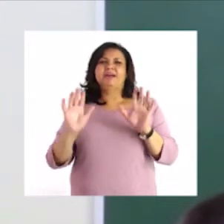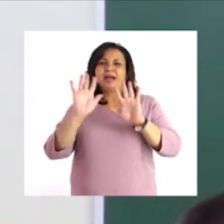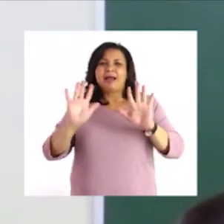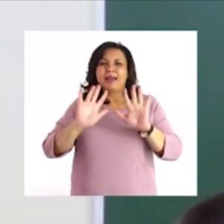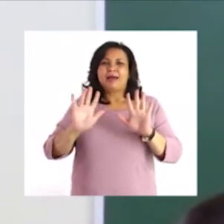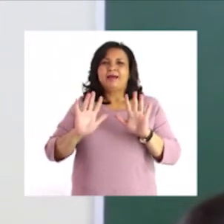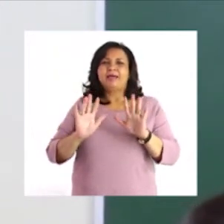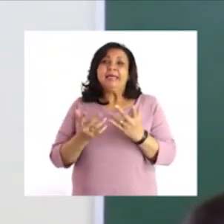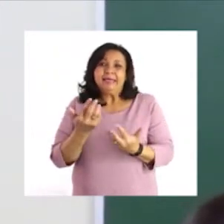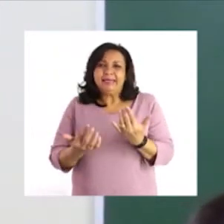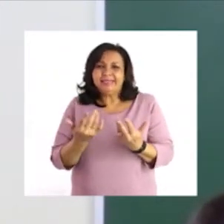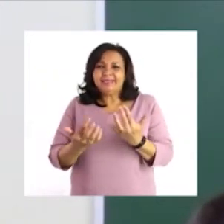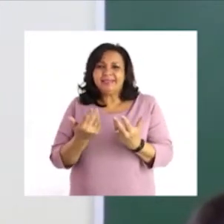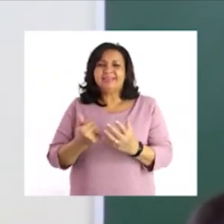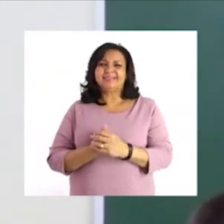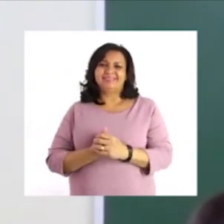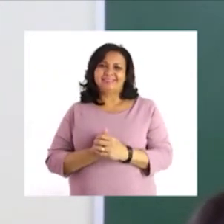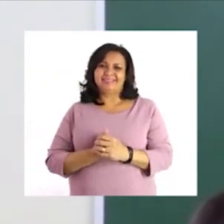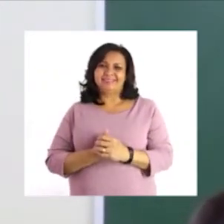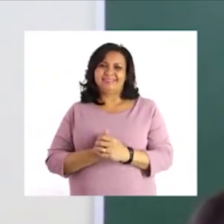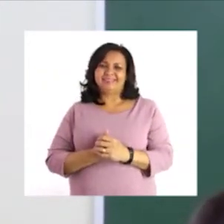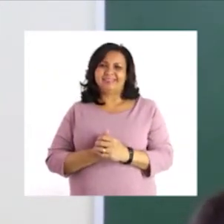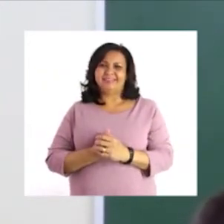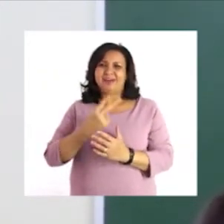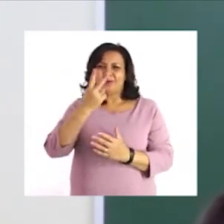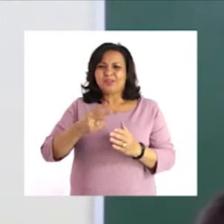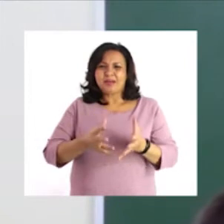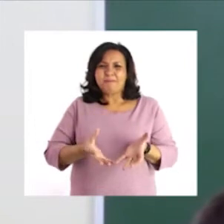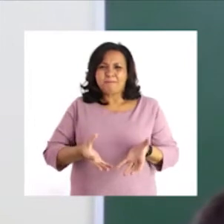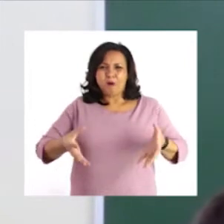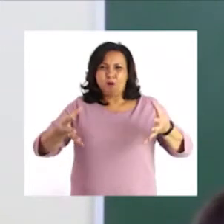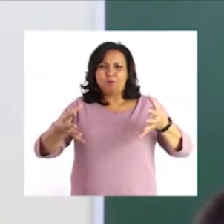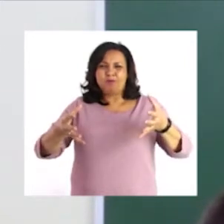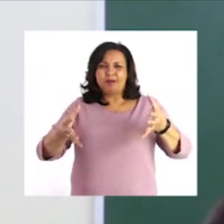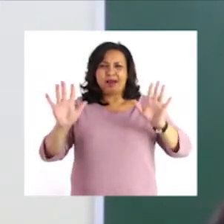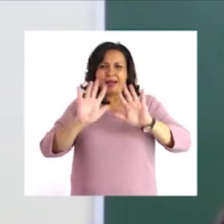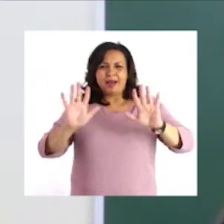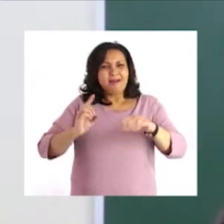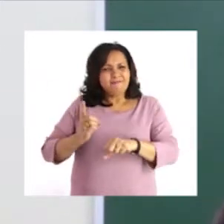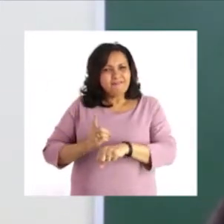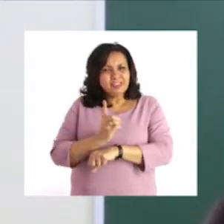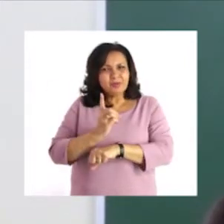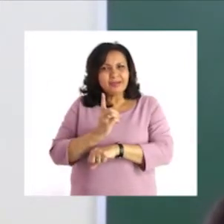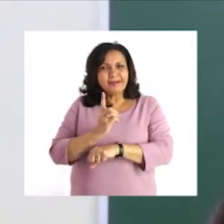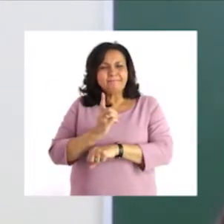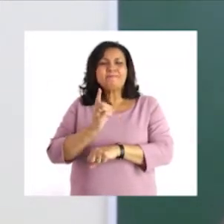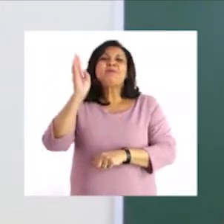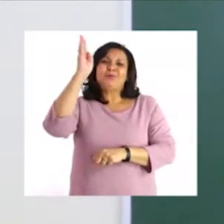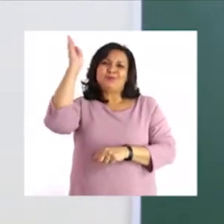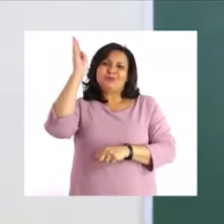leaf green. And now let's look at the bowl. Let's color the first bowl